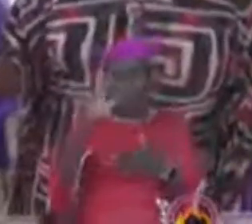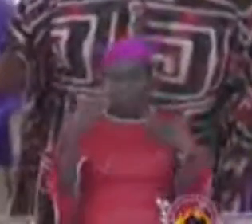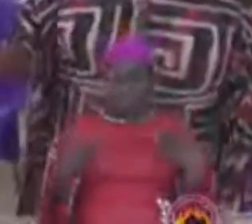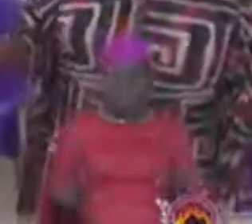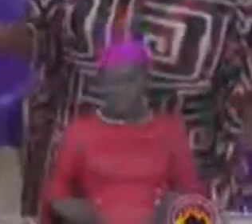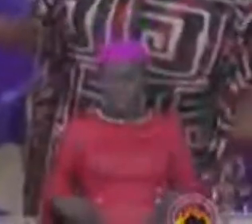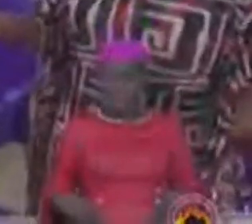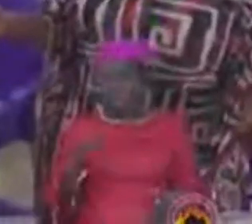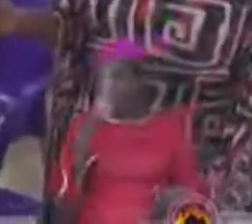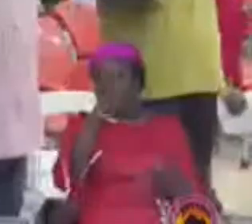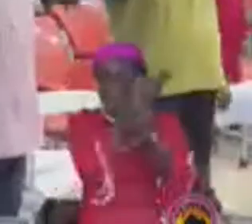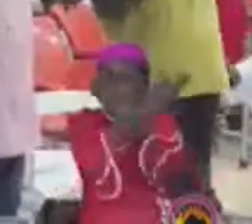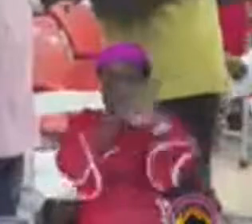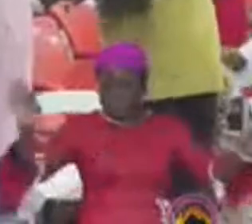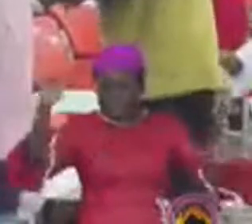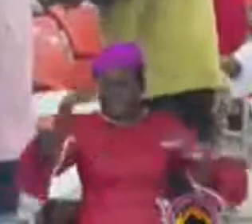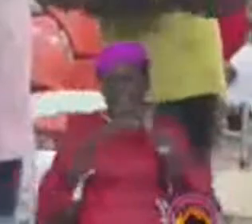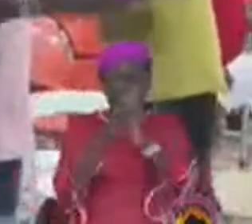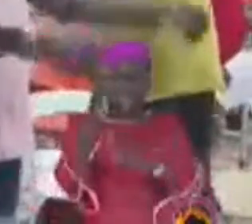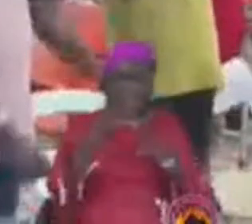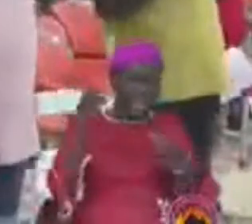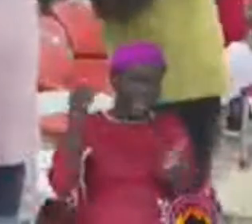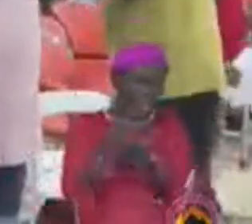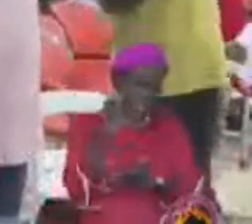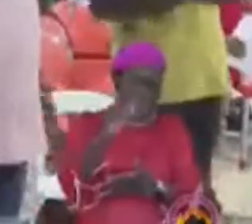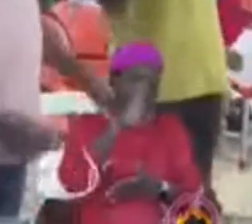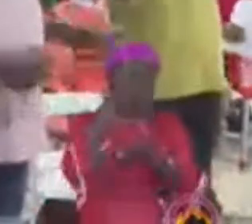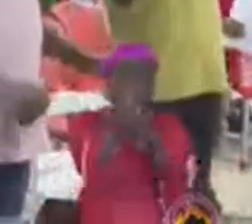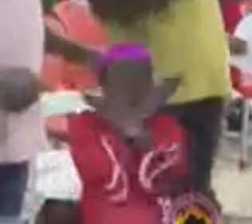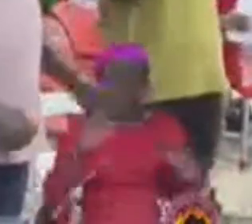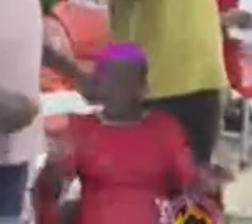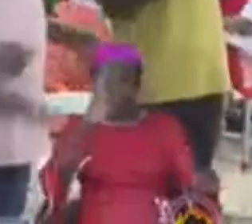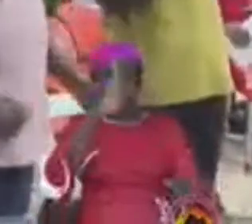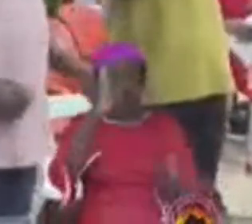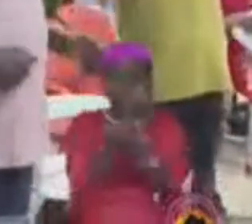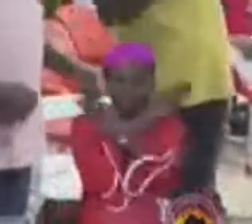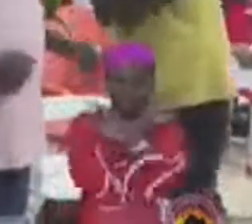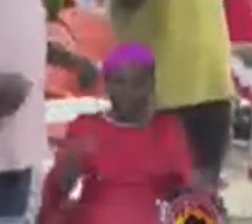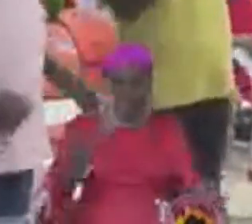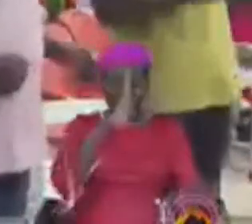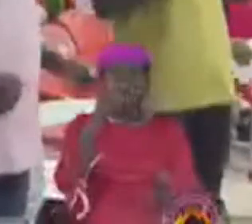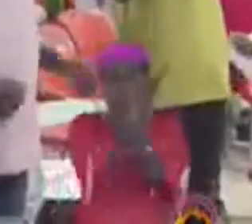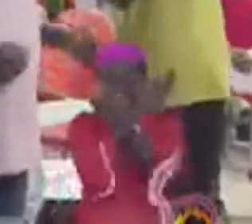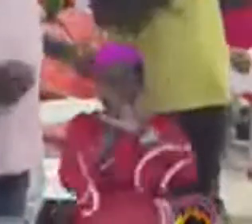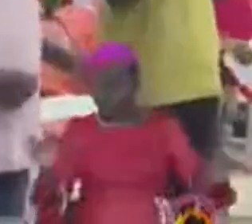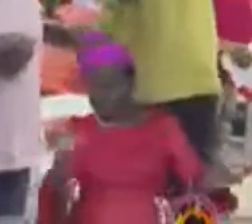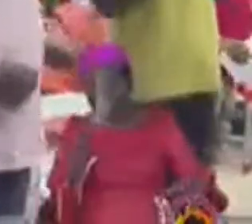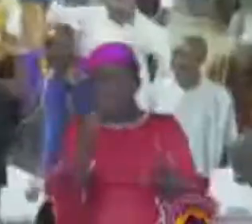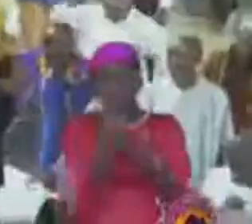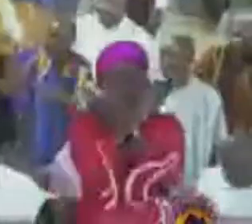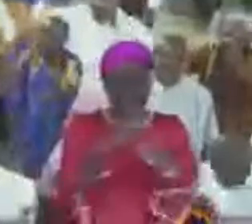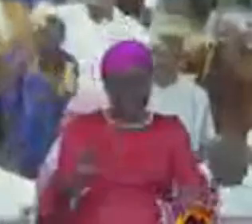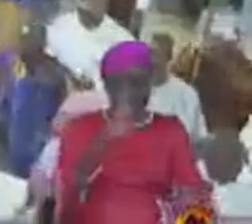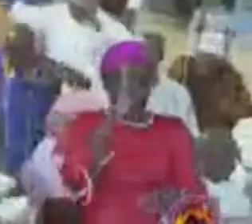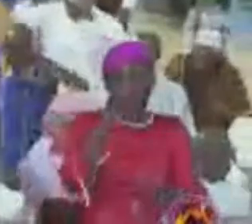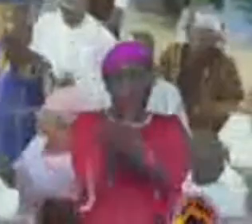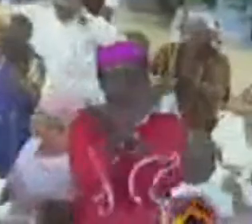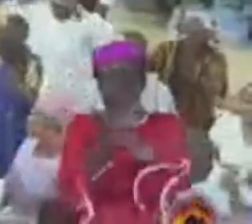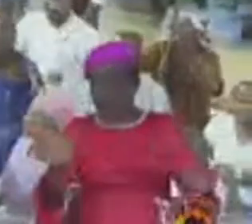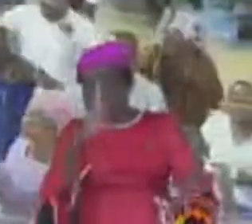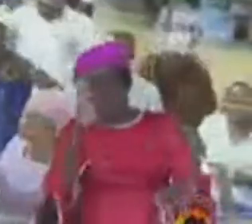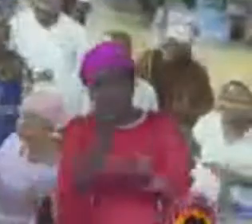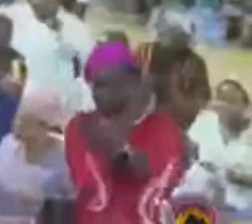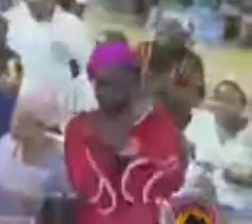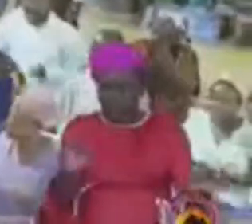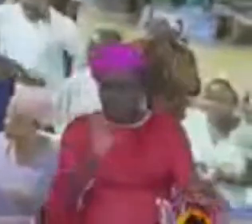lose your hold in the name of Jesus. Lose your hold, lose your hold, lose your hold, lose your hold, lose your hold, lose your hold,